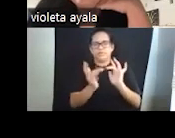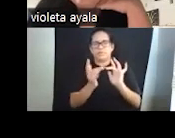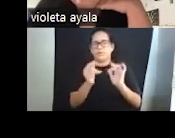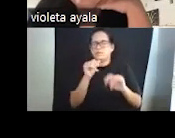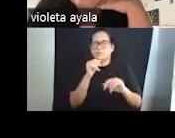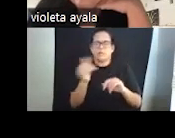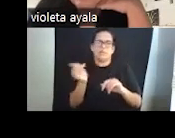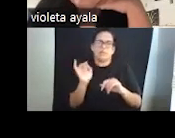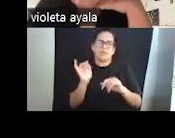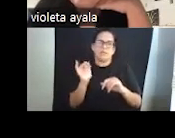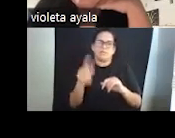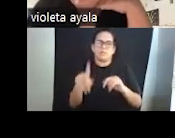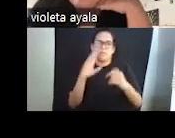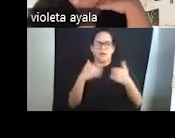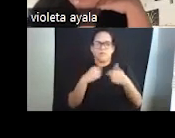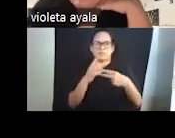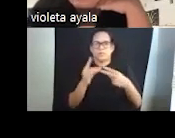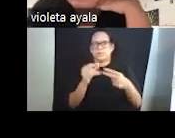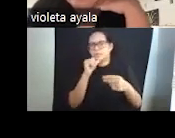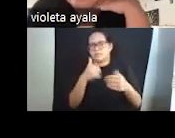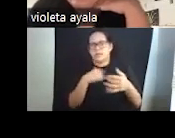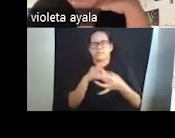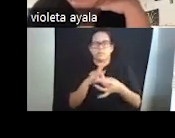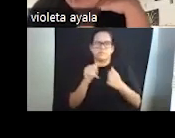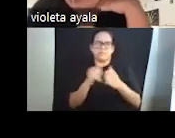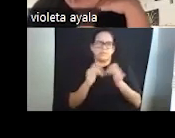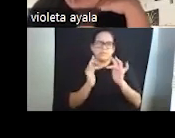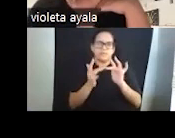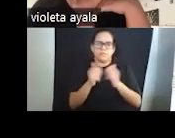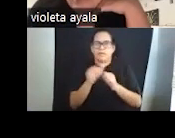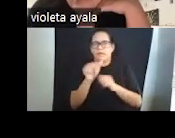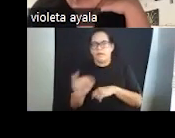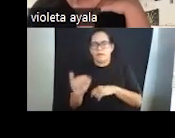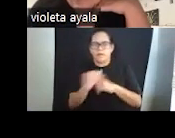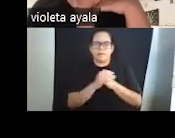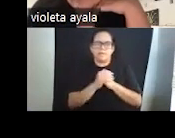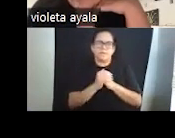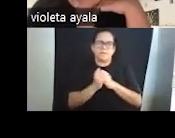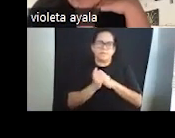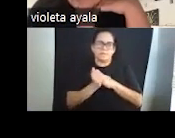like you're gonna have a choice not to have a relationship with with AI,